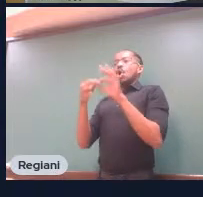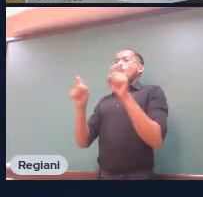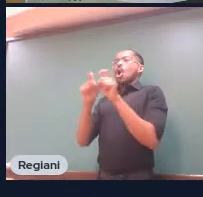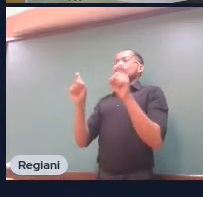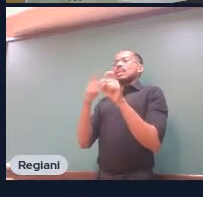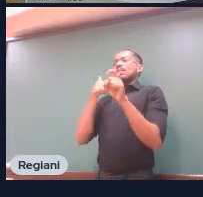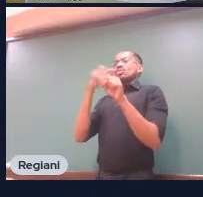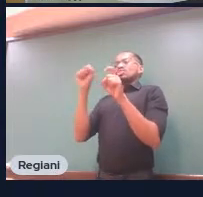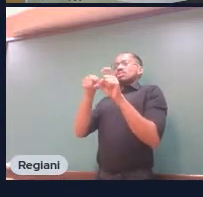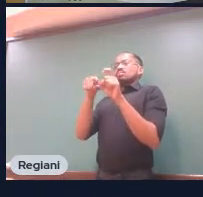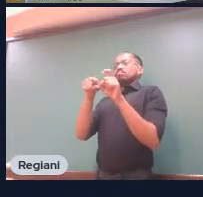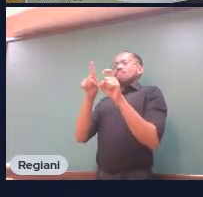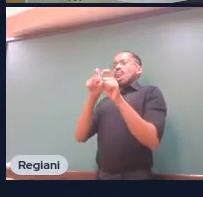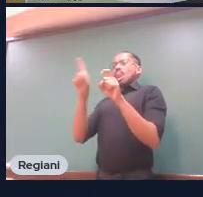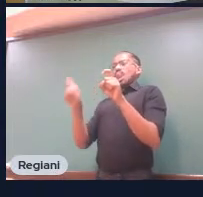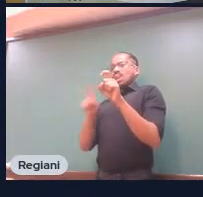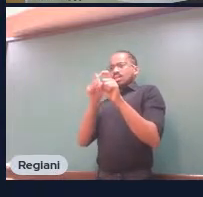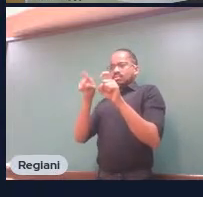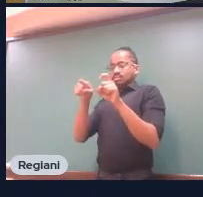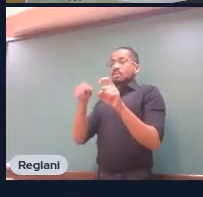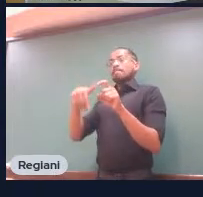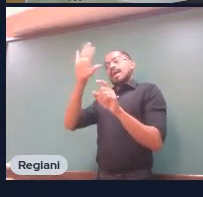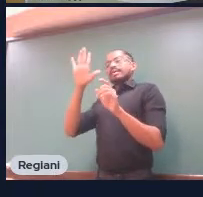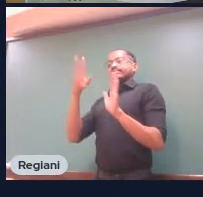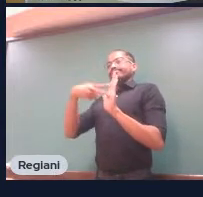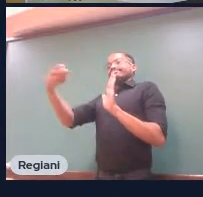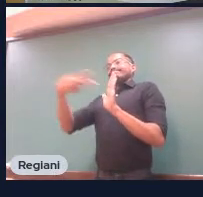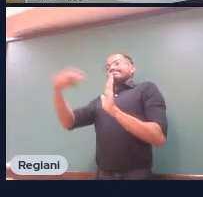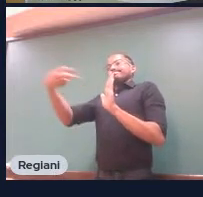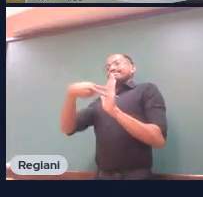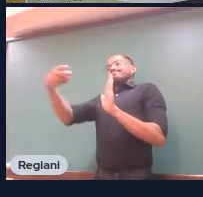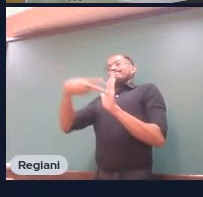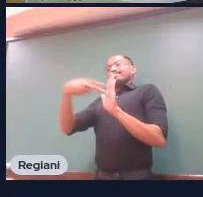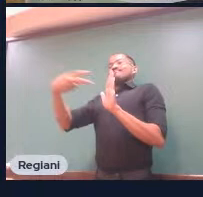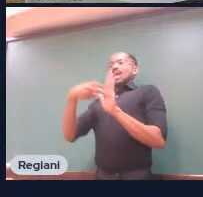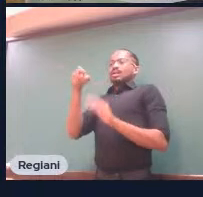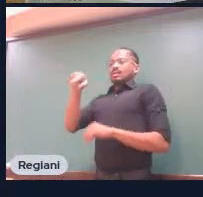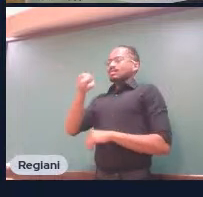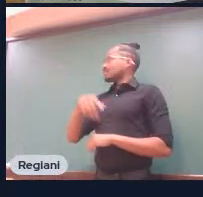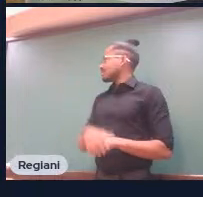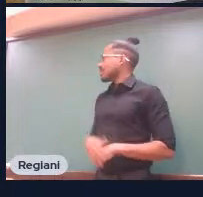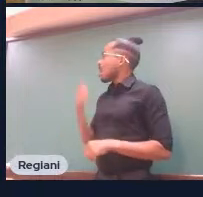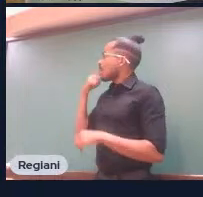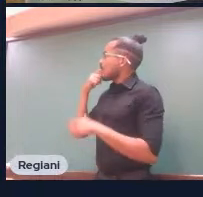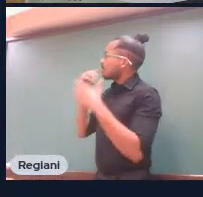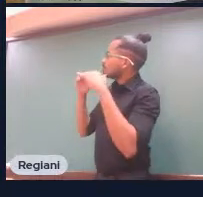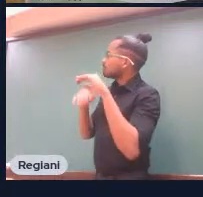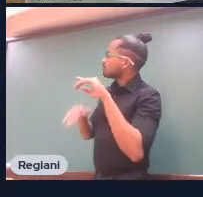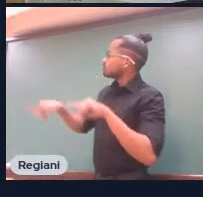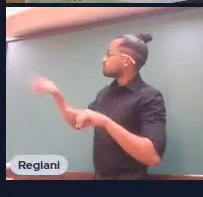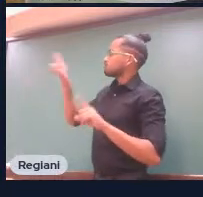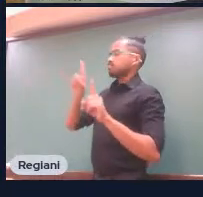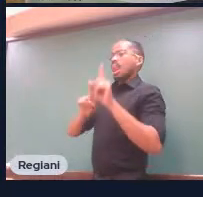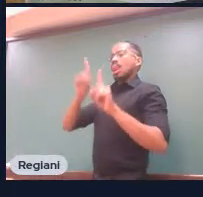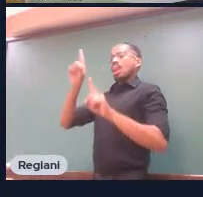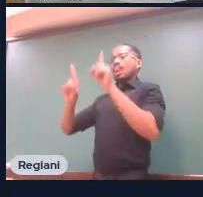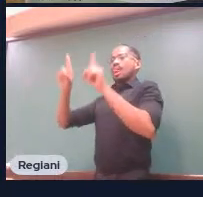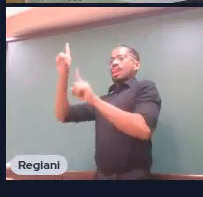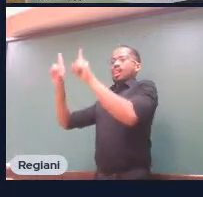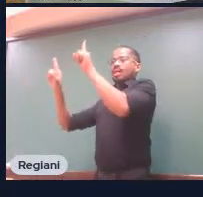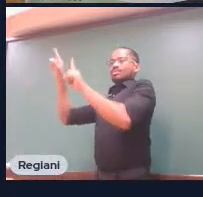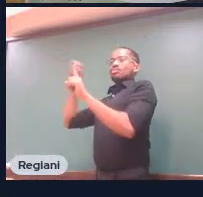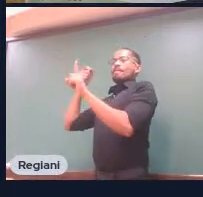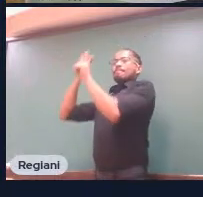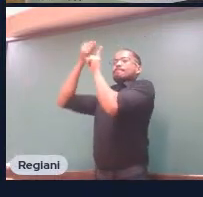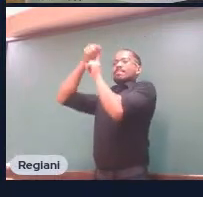of the field that people keep citing. This is the rest of the list of the top still. This is the